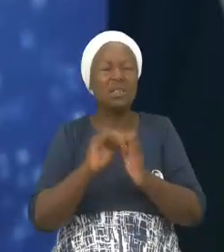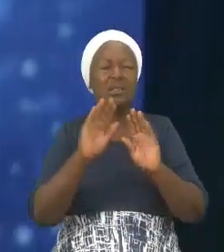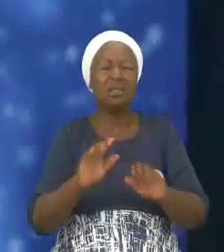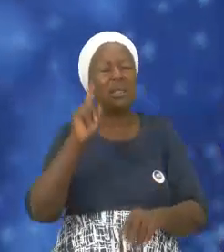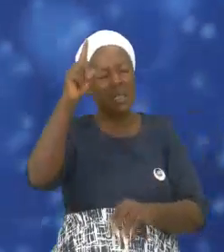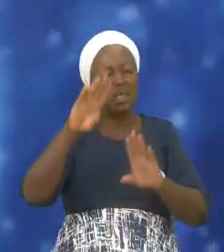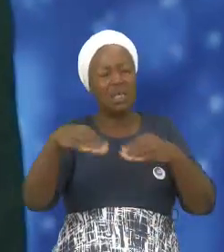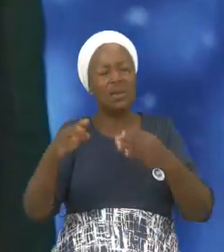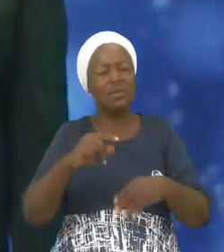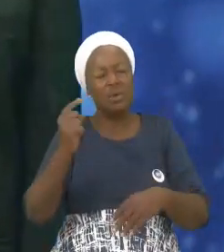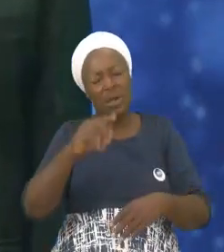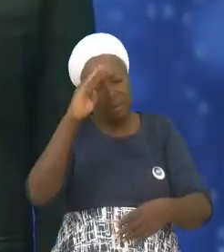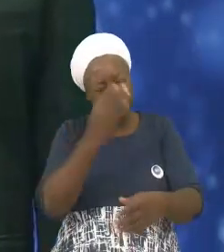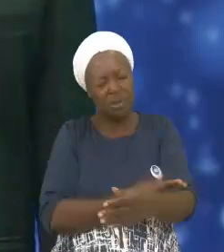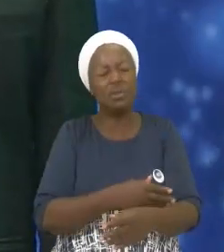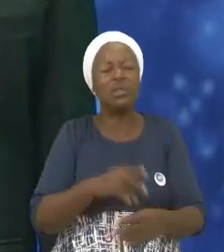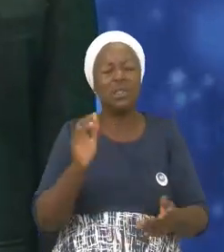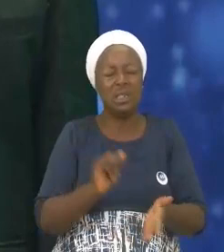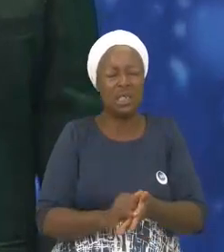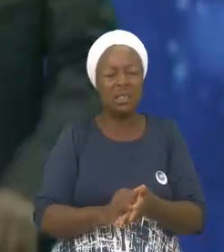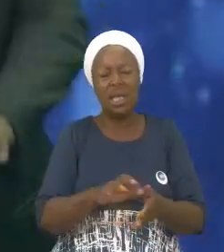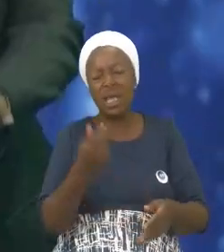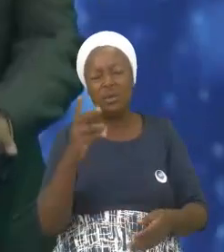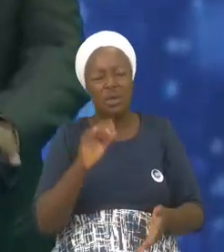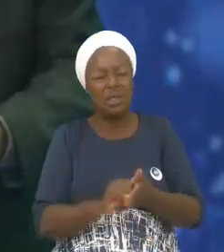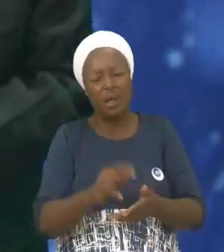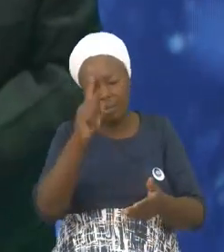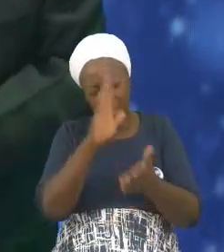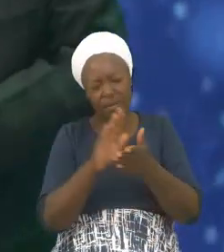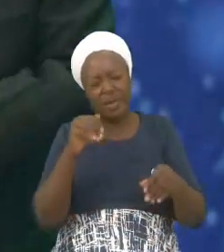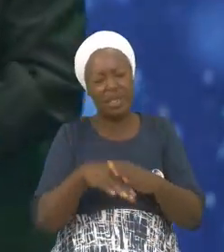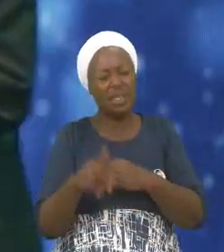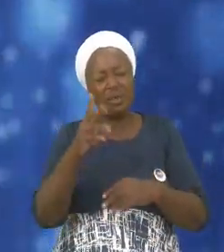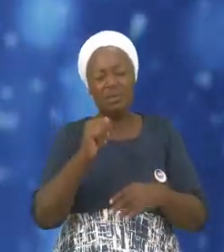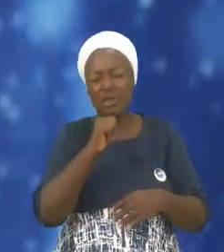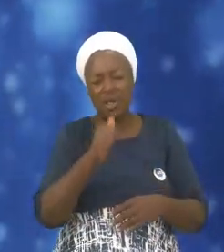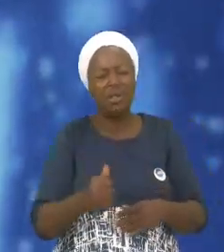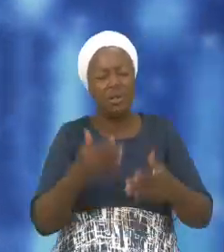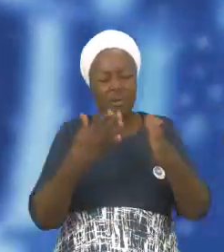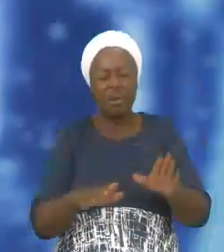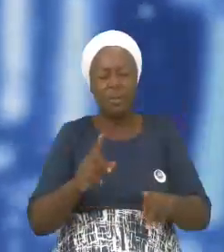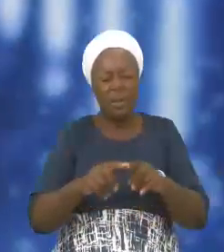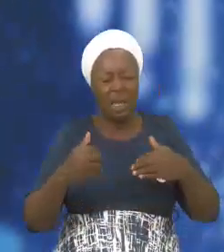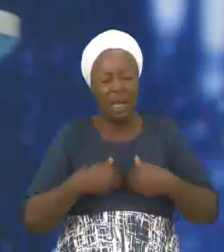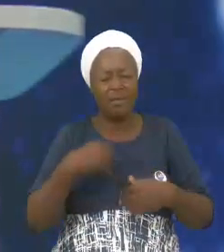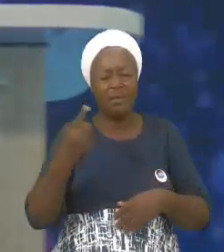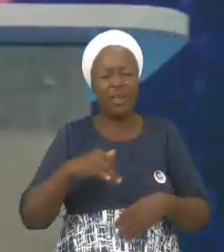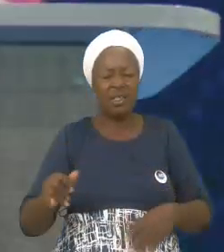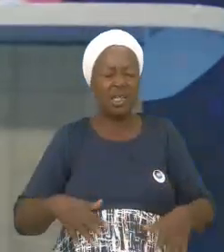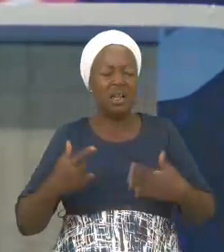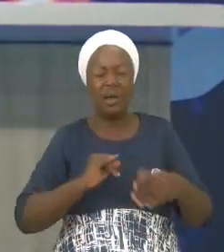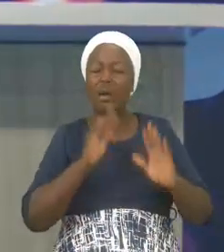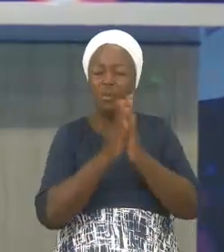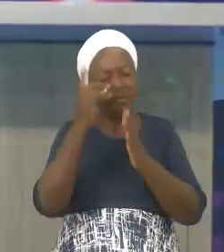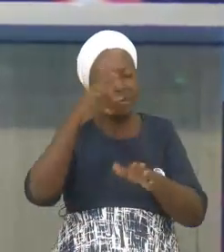Son, that whosoever believeth in him will not perish but have everlasting life. I pray for all these.